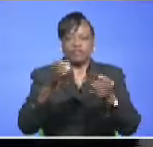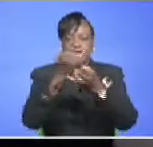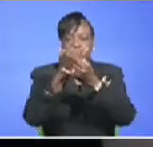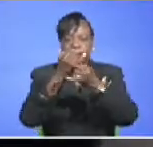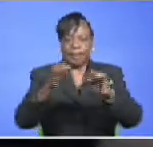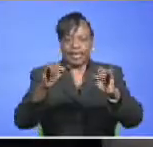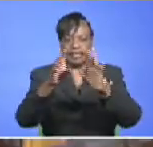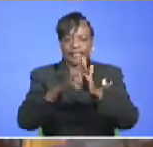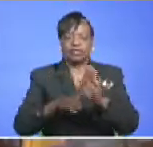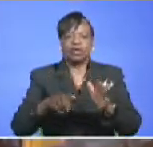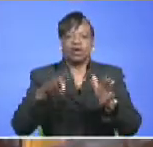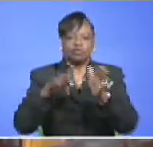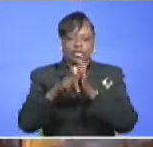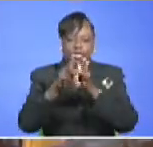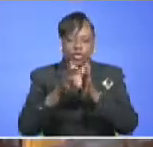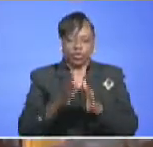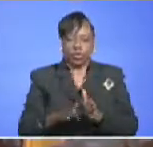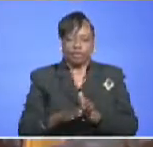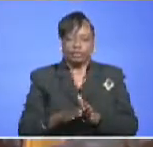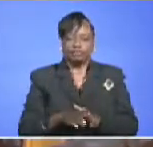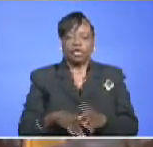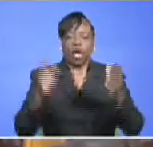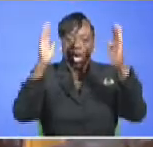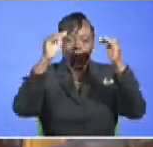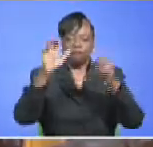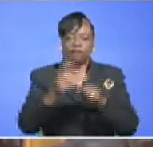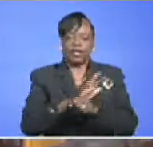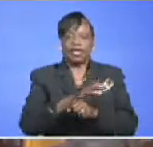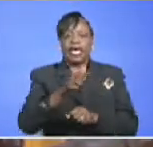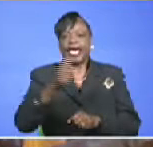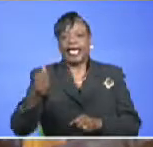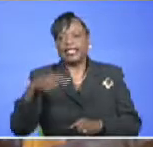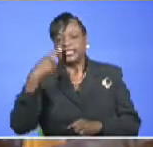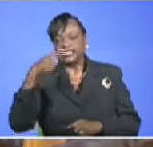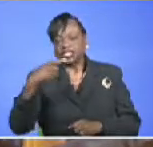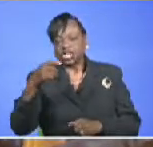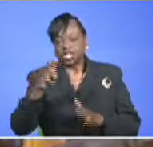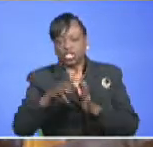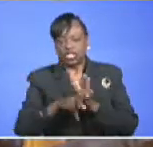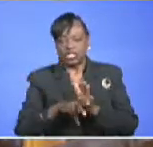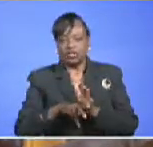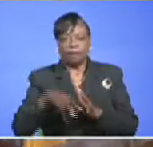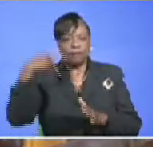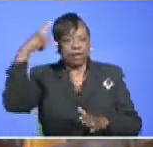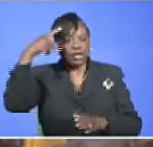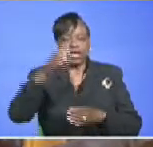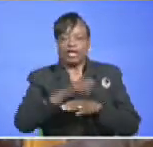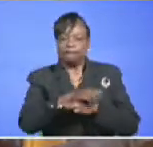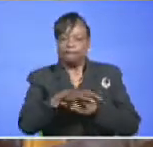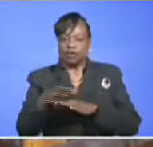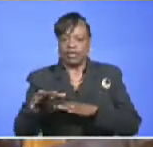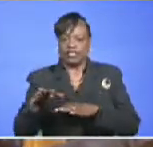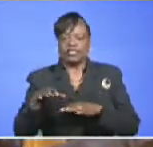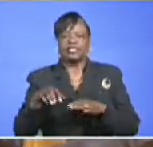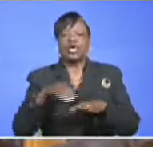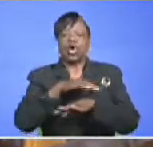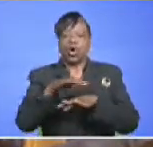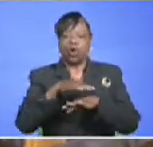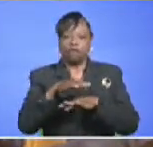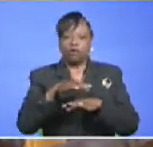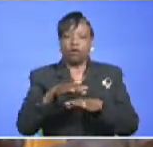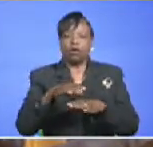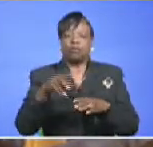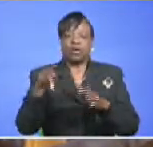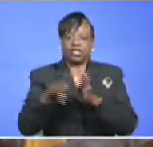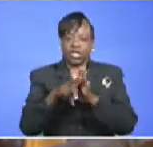independent prosecutor. Hopefully, any suggestion of political influence over prosecutions by